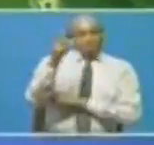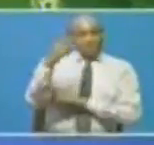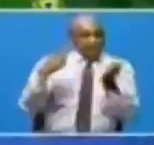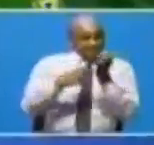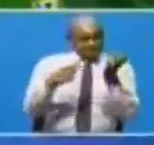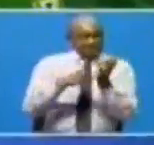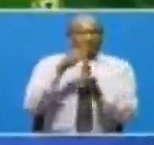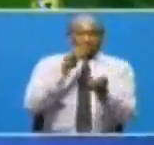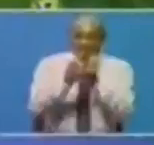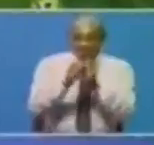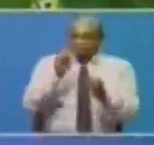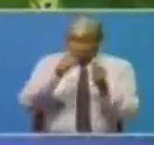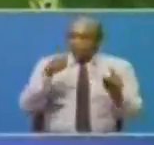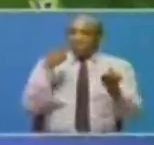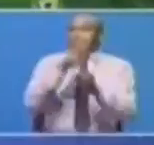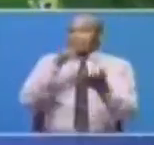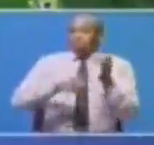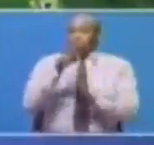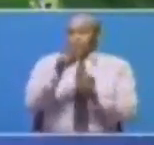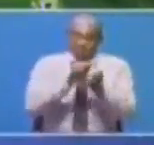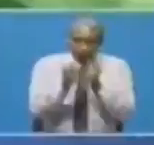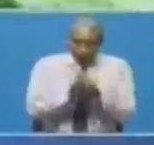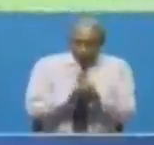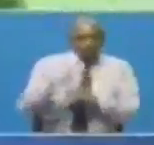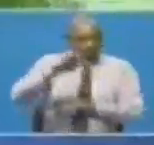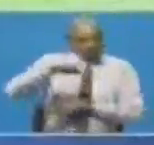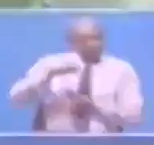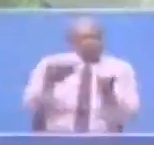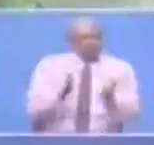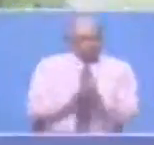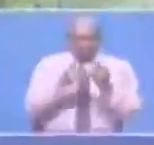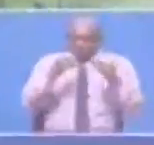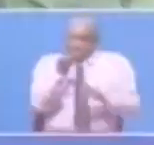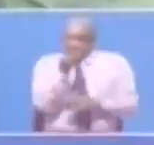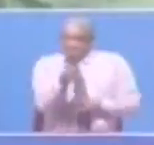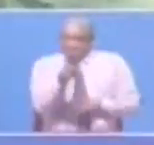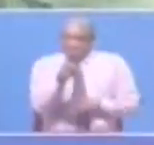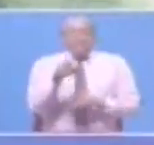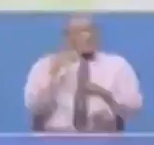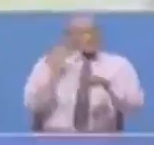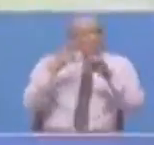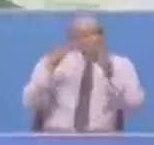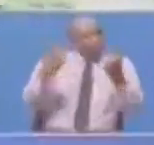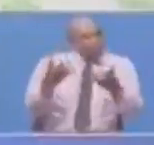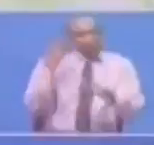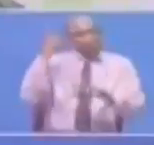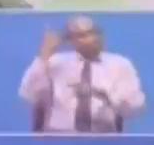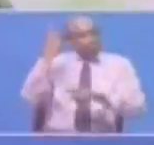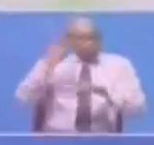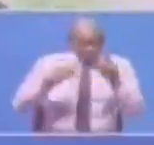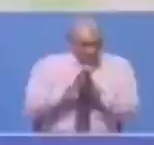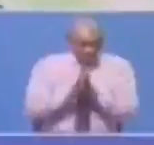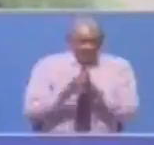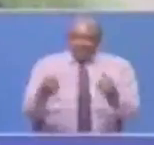on the possible impact of the crop on the environment. The trials, which were expected to take 2 years, were to